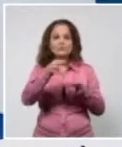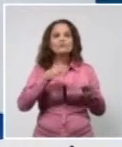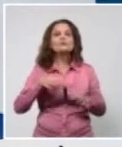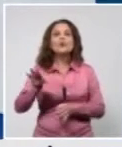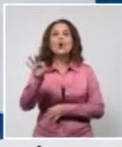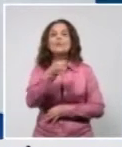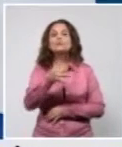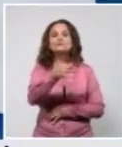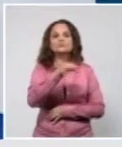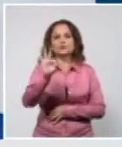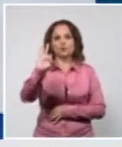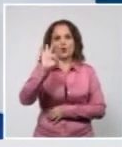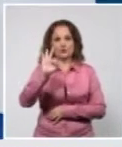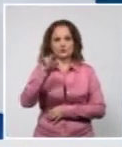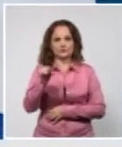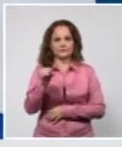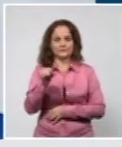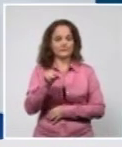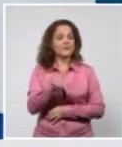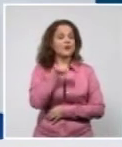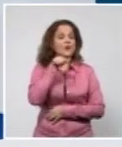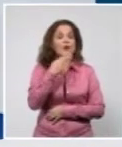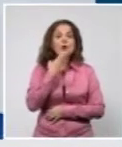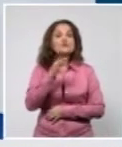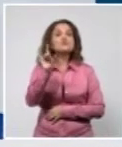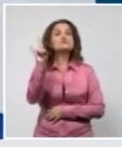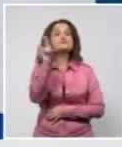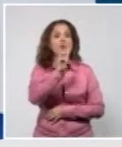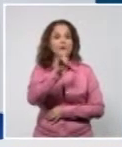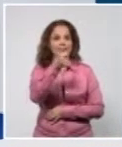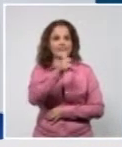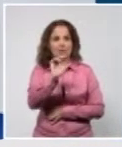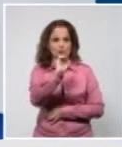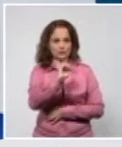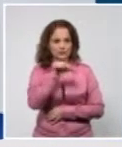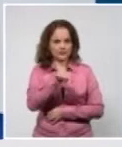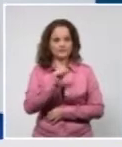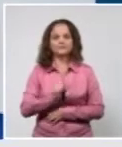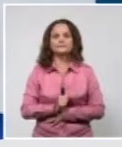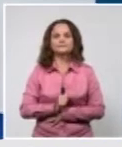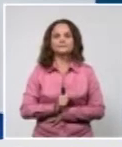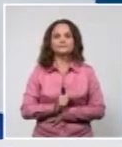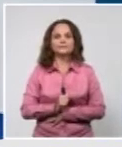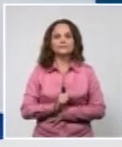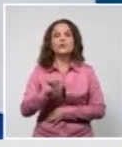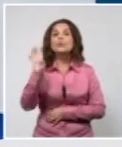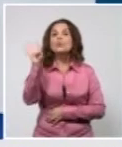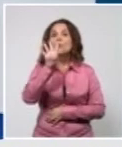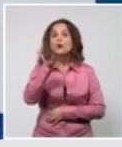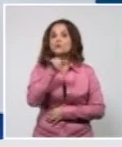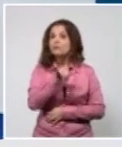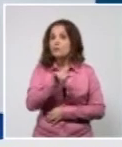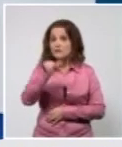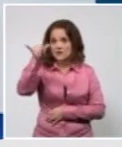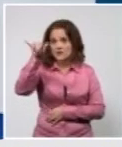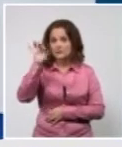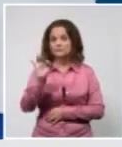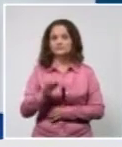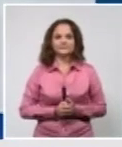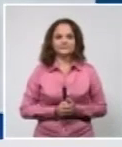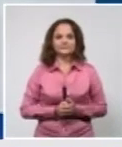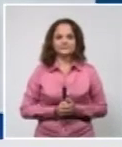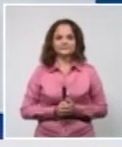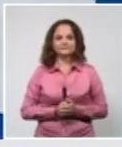3 each to Centro Habana, Habana del Este, and Playa, 2 each to Marianao and La